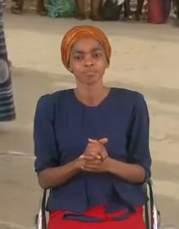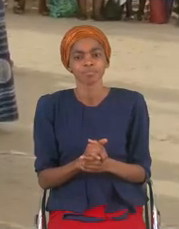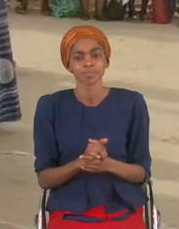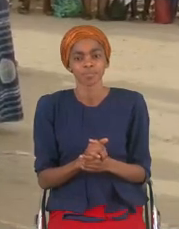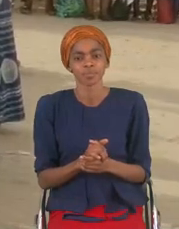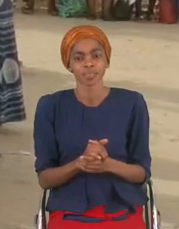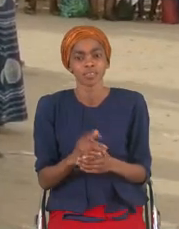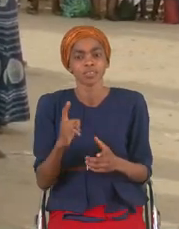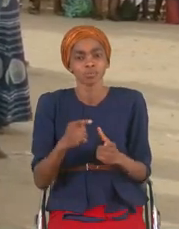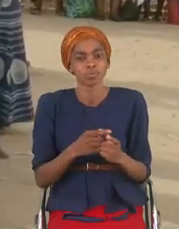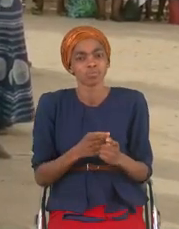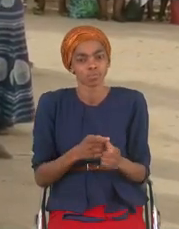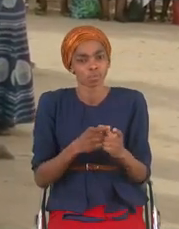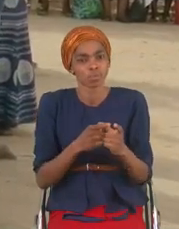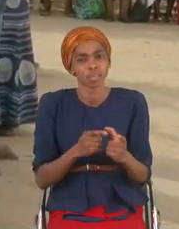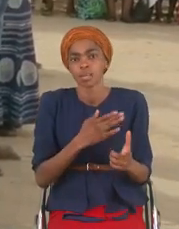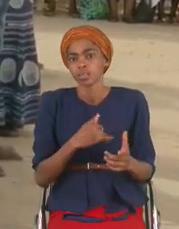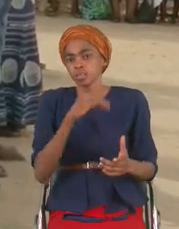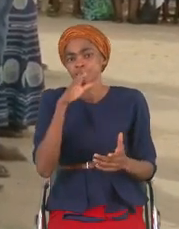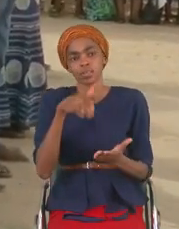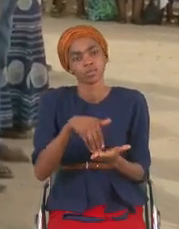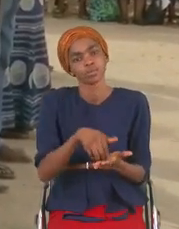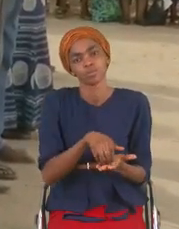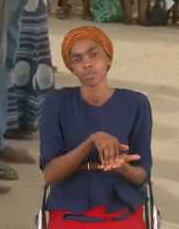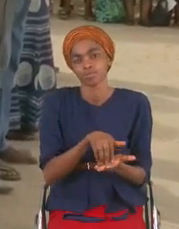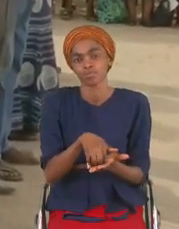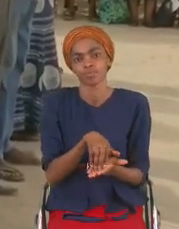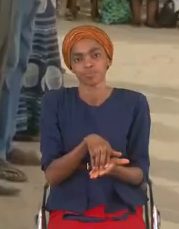You run, not be weary.